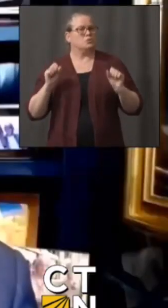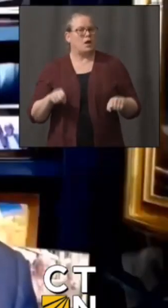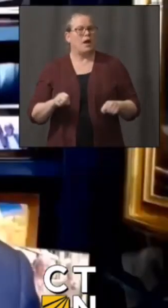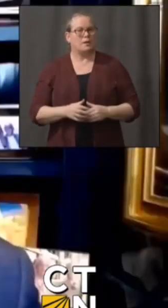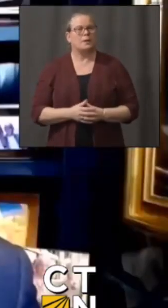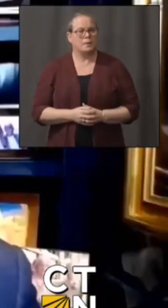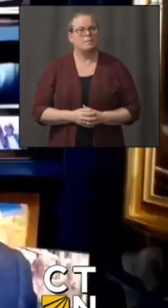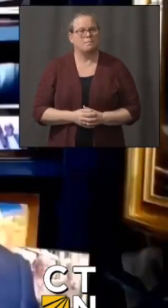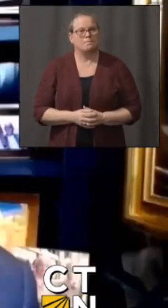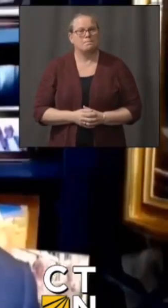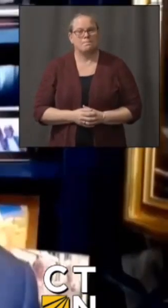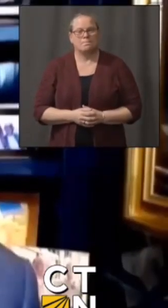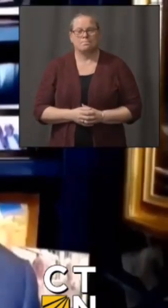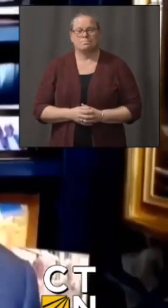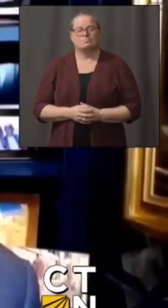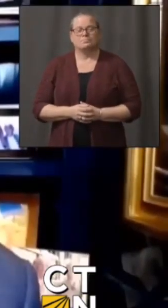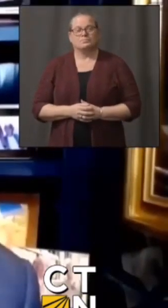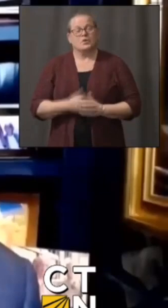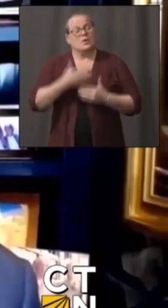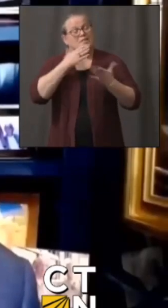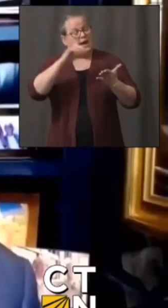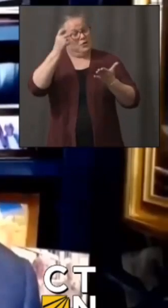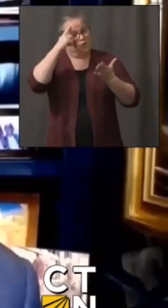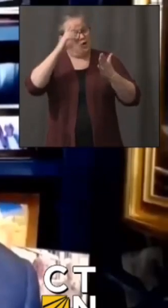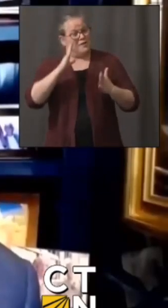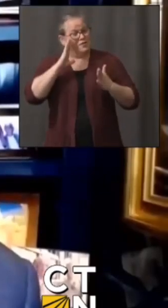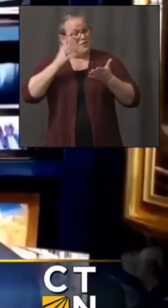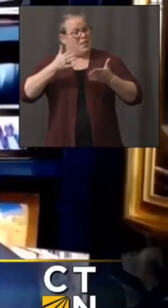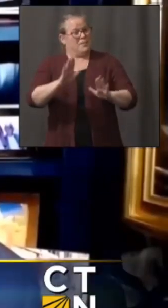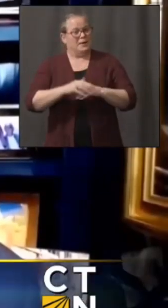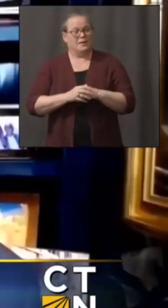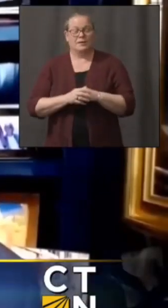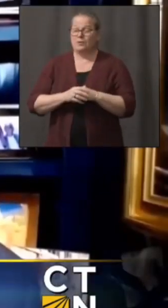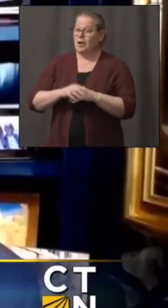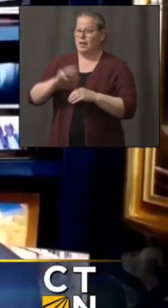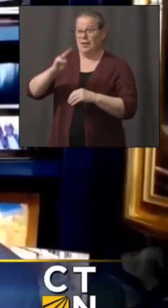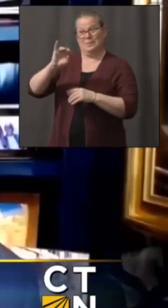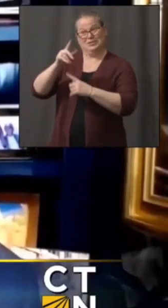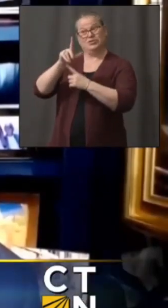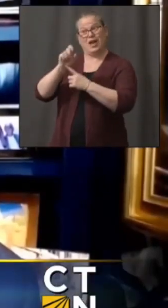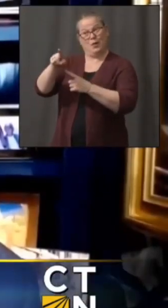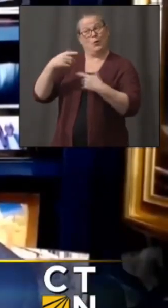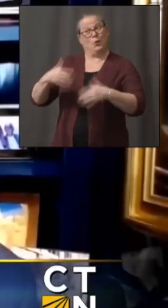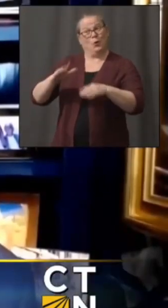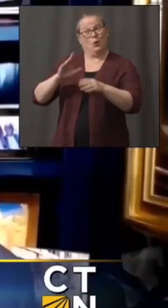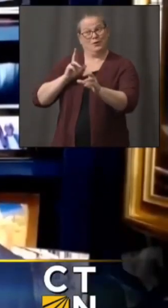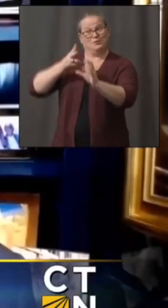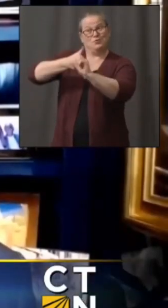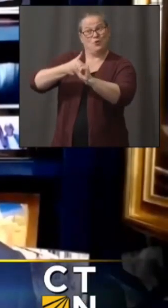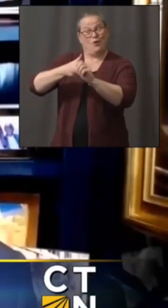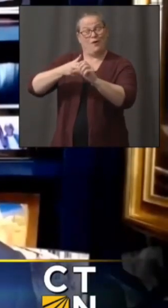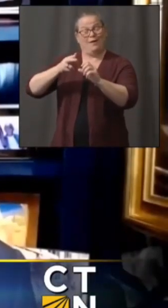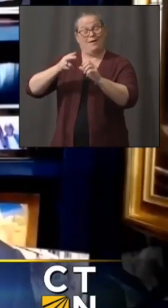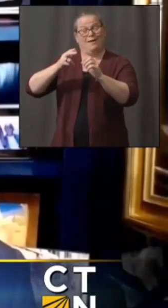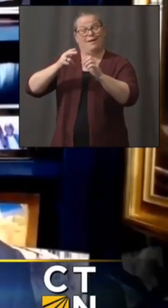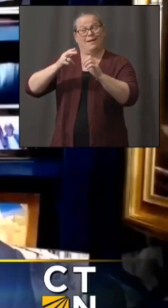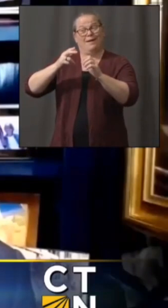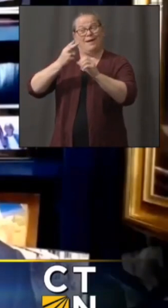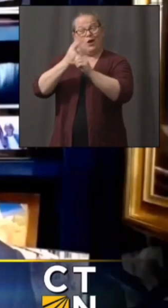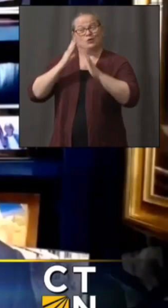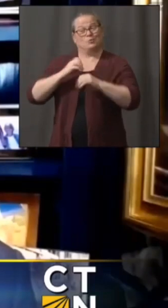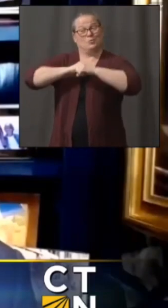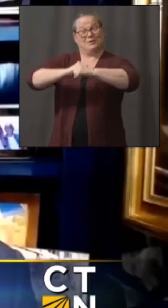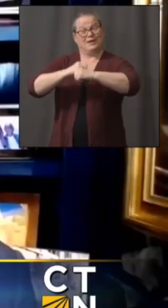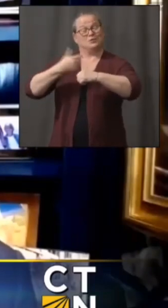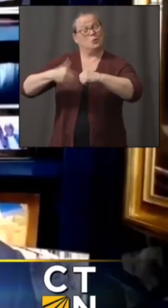what you signed up for when Consumer Protection. Your job definition has gotten a lot broader, and so is yours, Ellen. I mean, I'd love to hear your